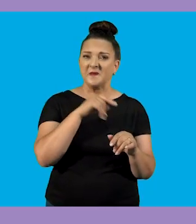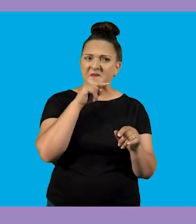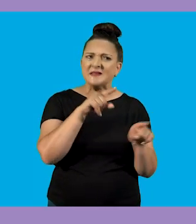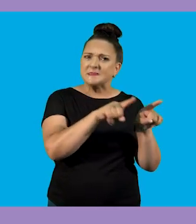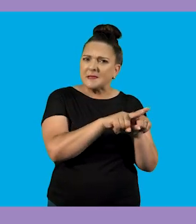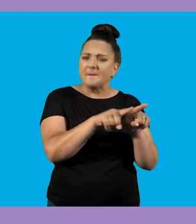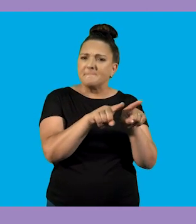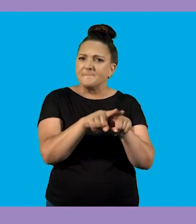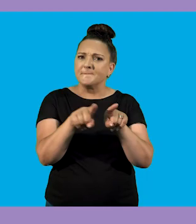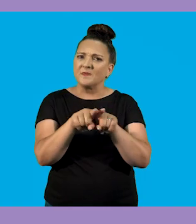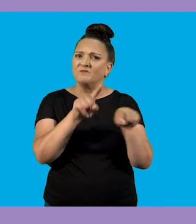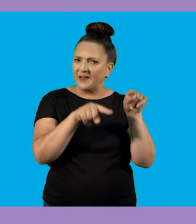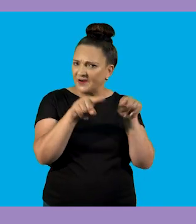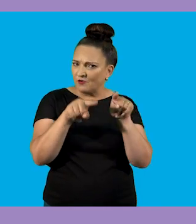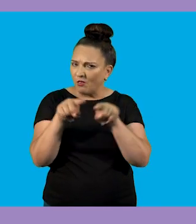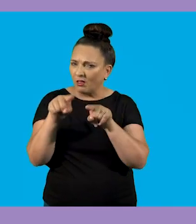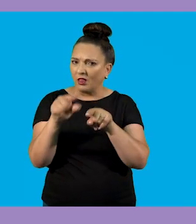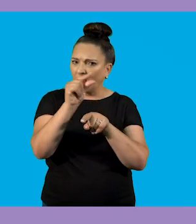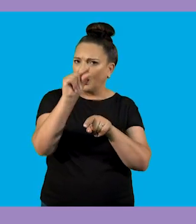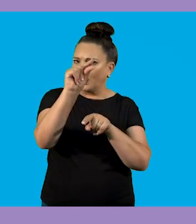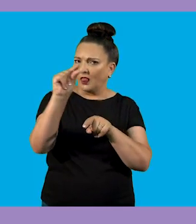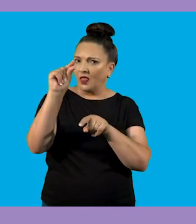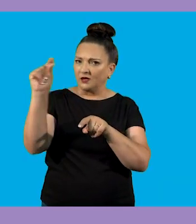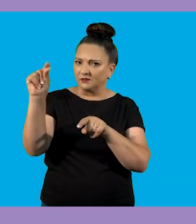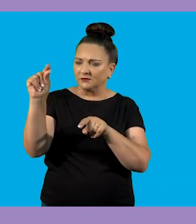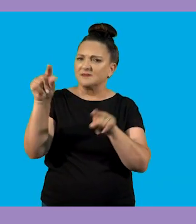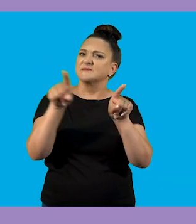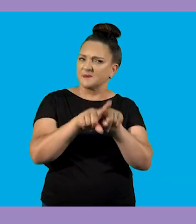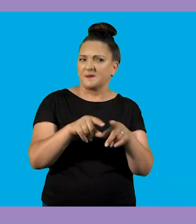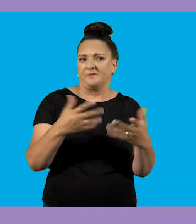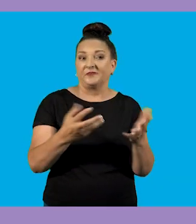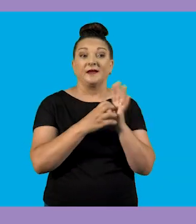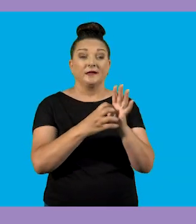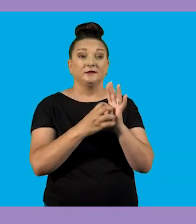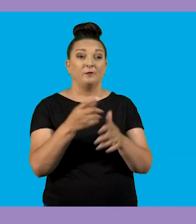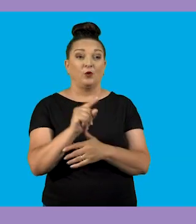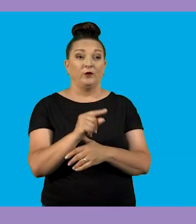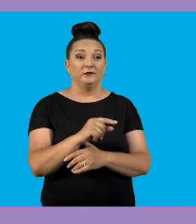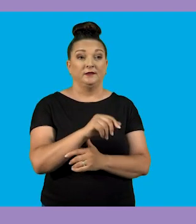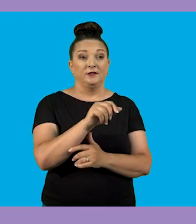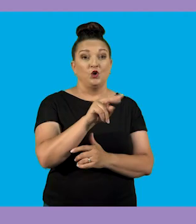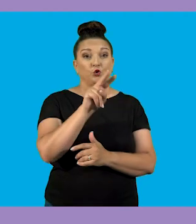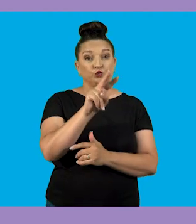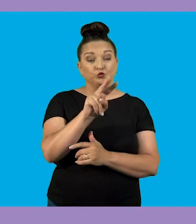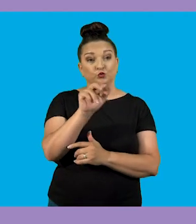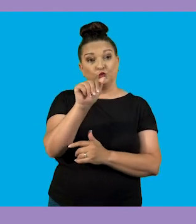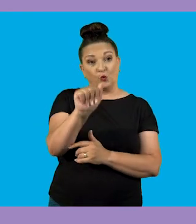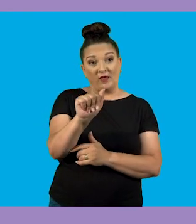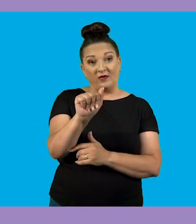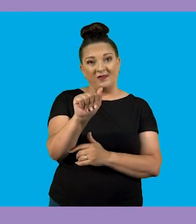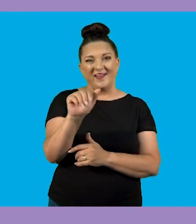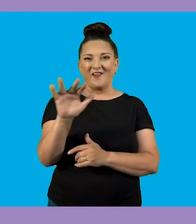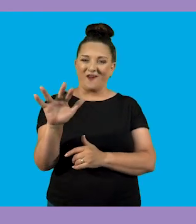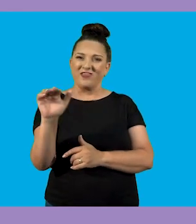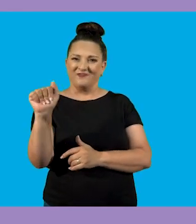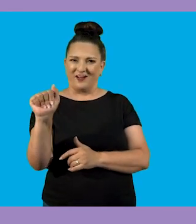the same variable as the base and the same exponents to that base. For example, 2a